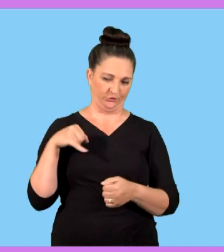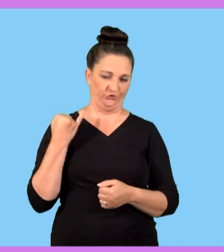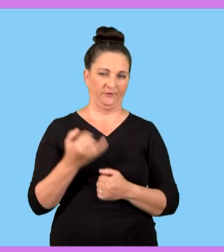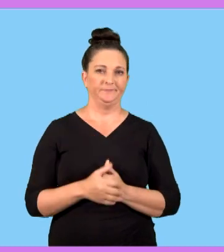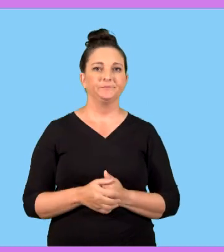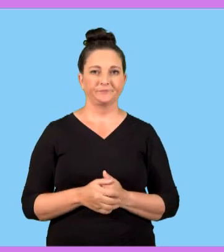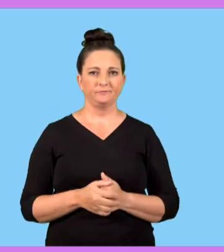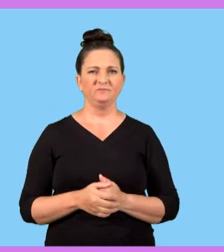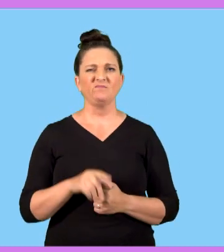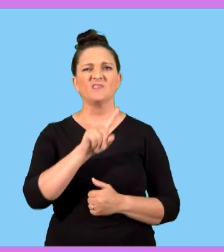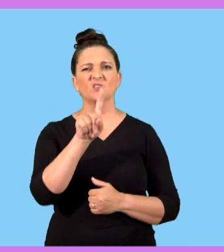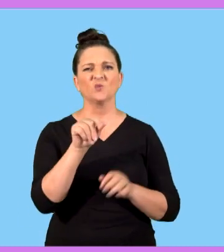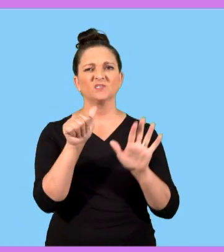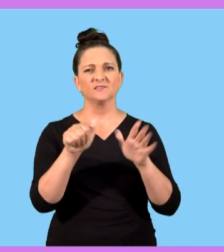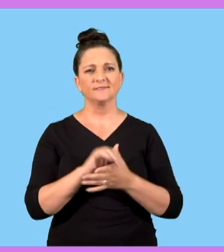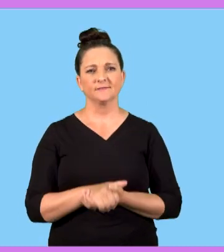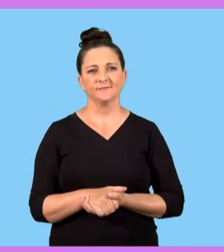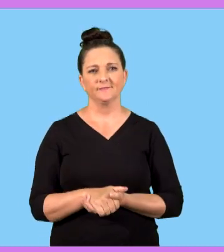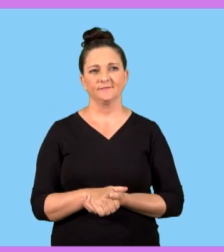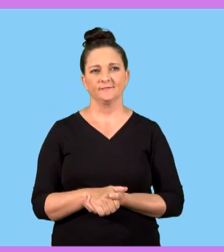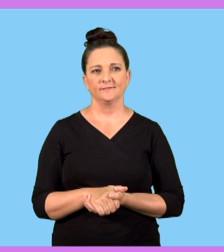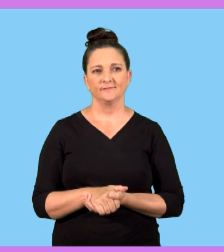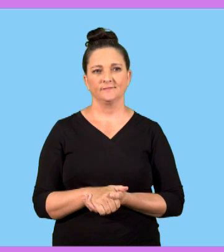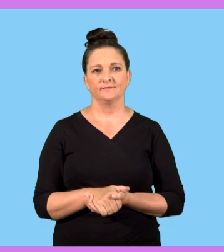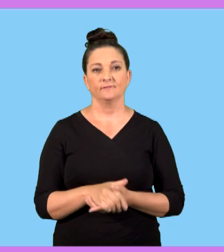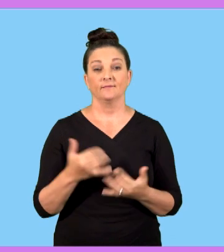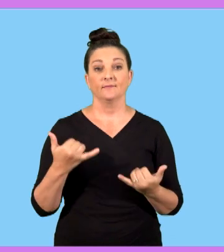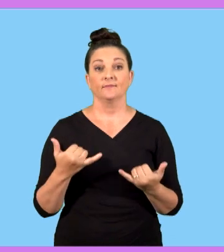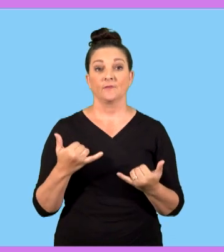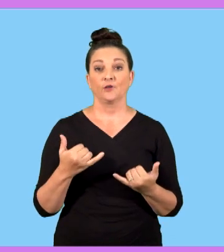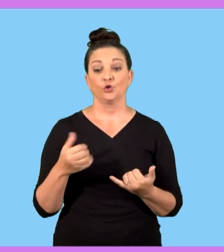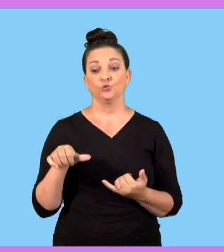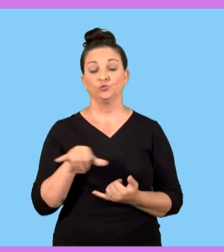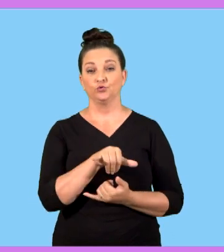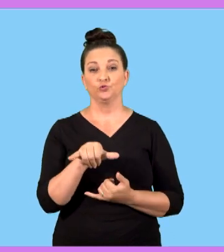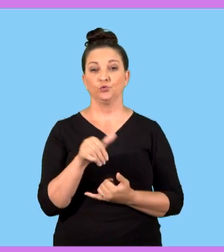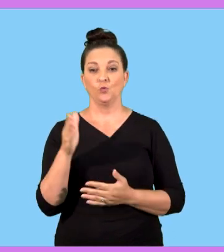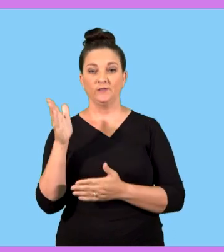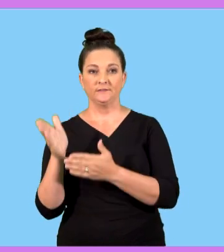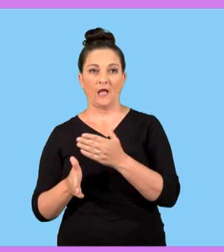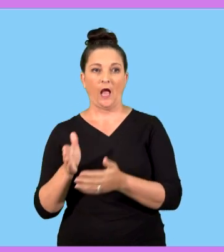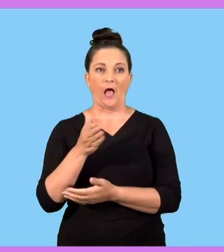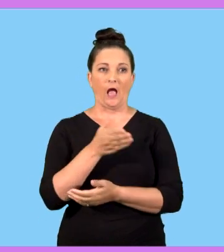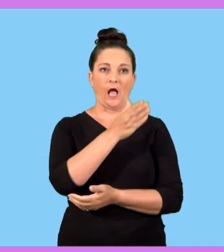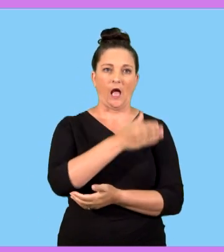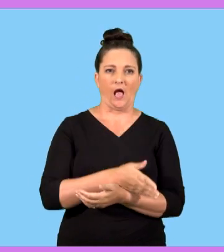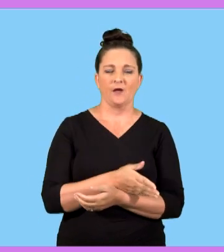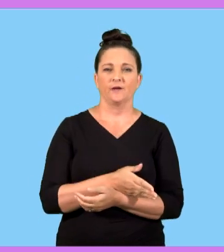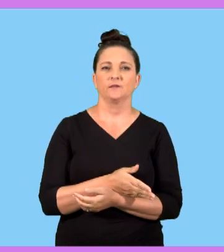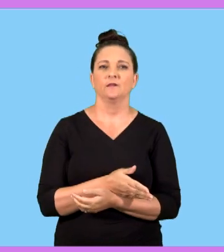at question number 6. It says, write down the side with the least number of available